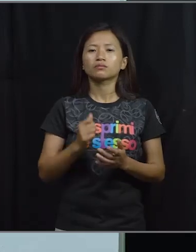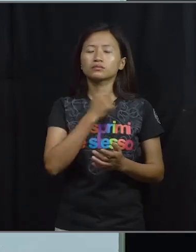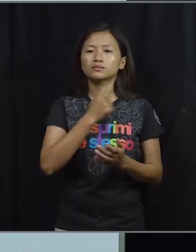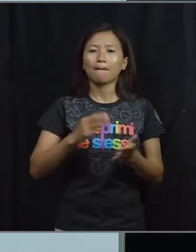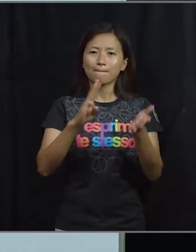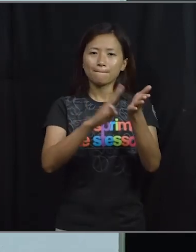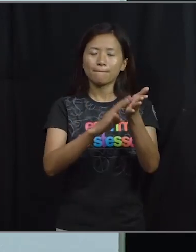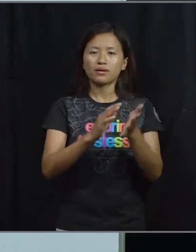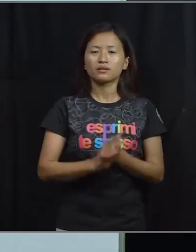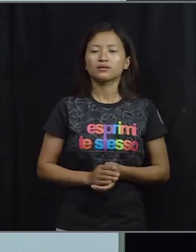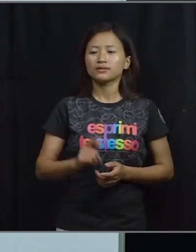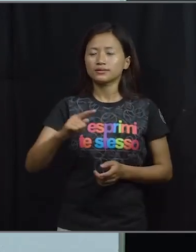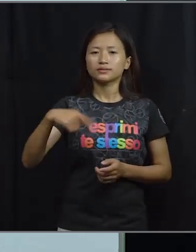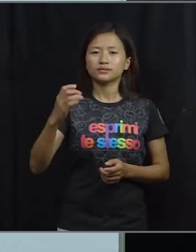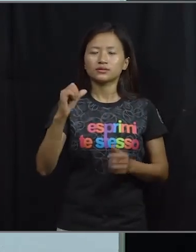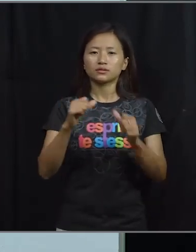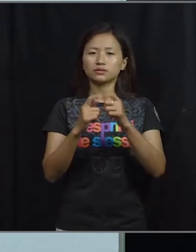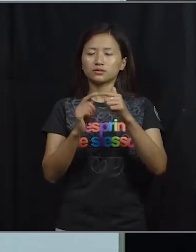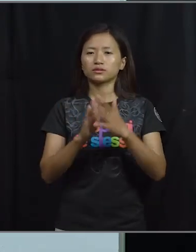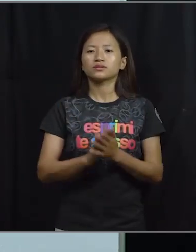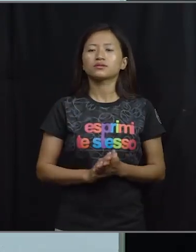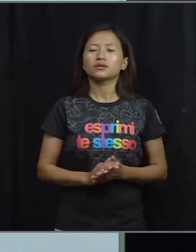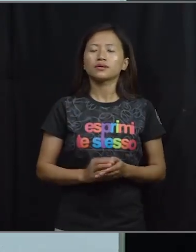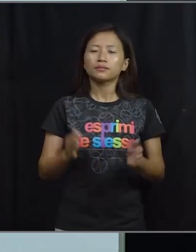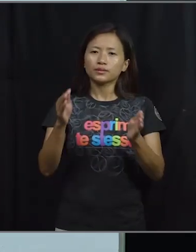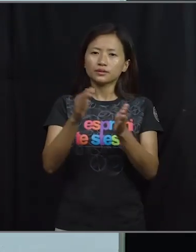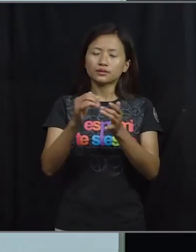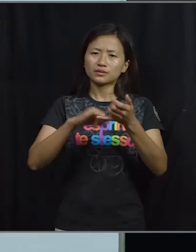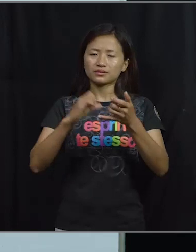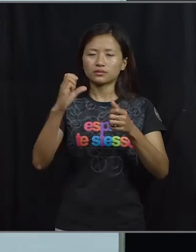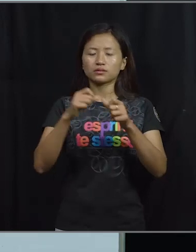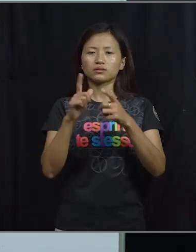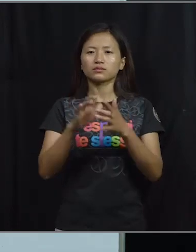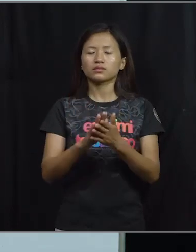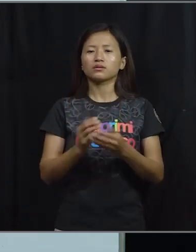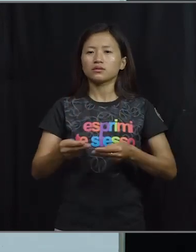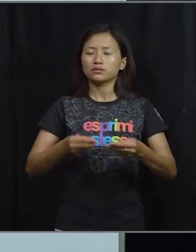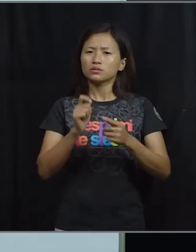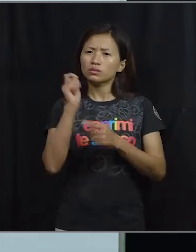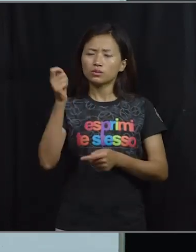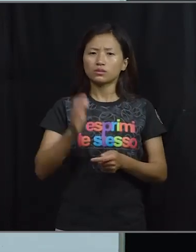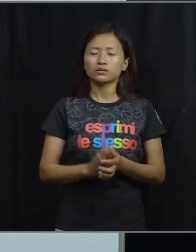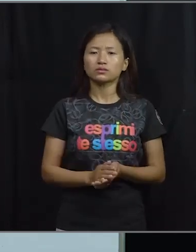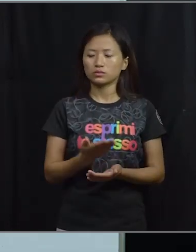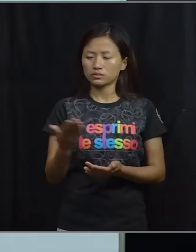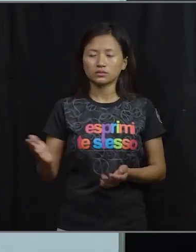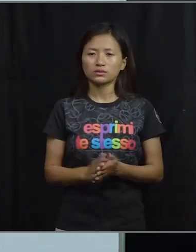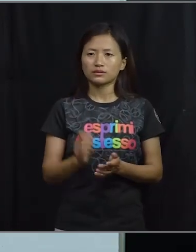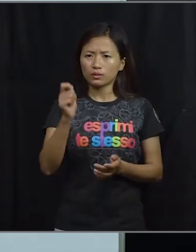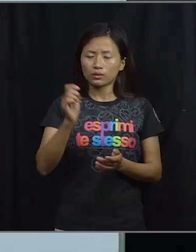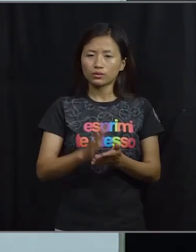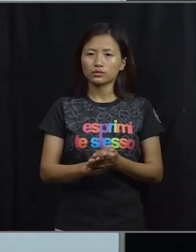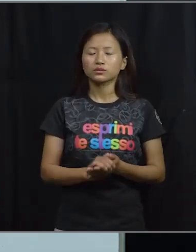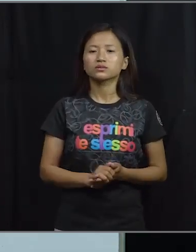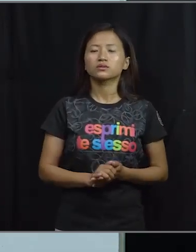And next category is medium scale enterprises. Medium scale enterprises are those enterprises who